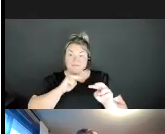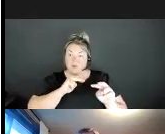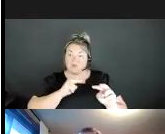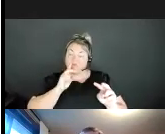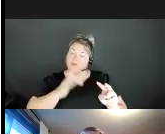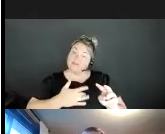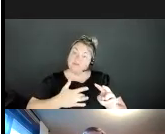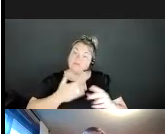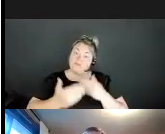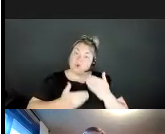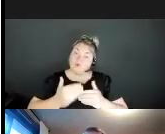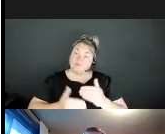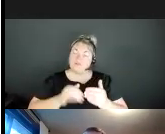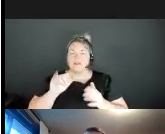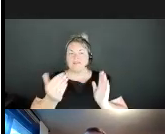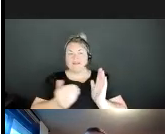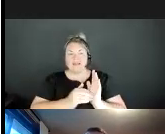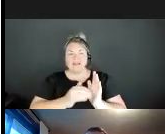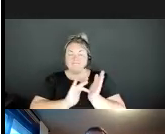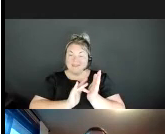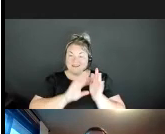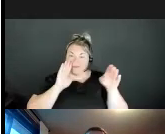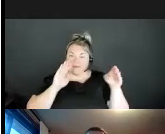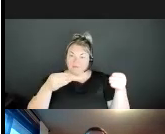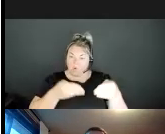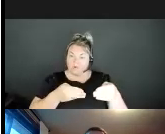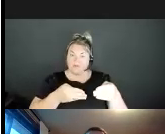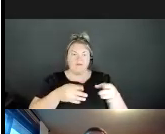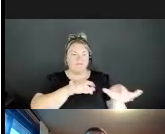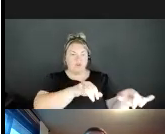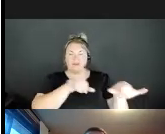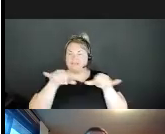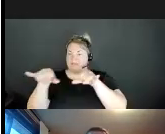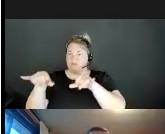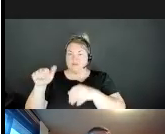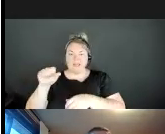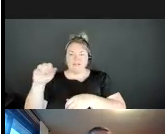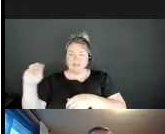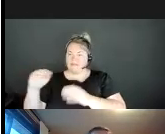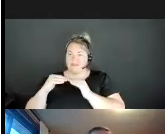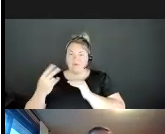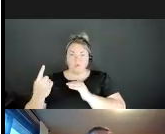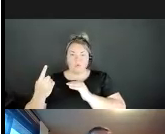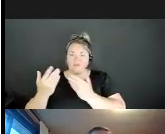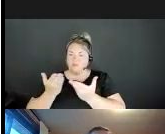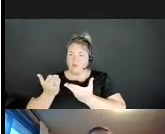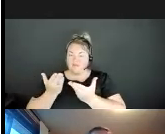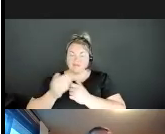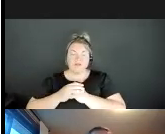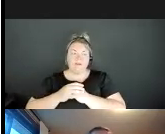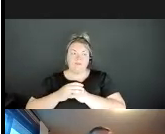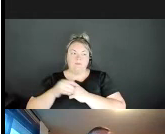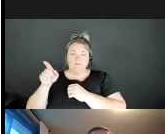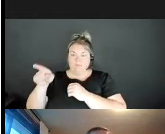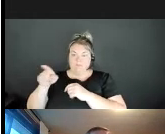So this is again medically focused, reads very similarly to the ASAM level 1 service, where it